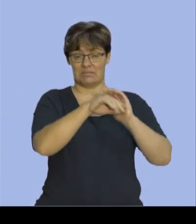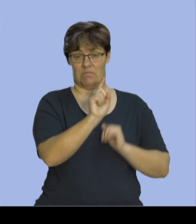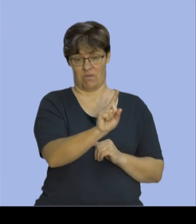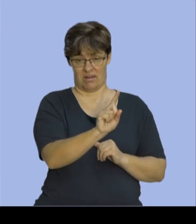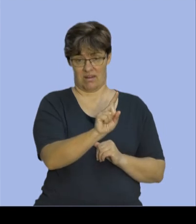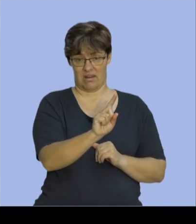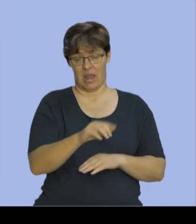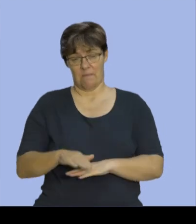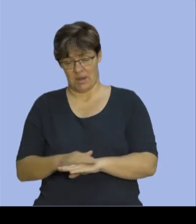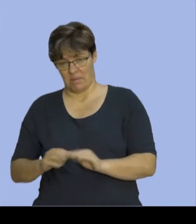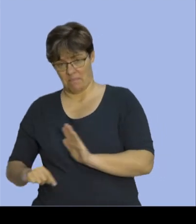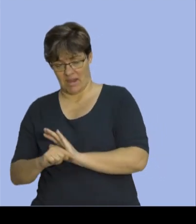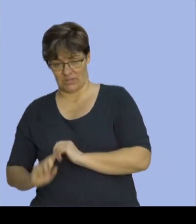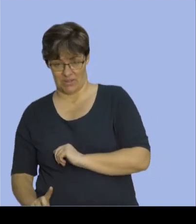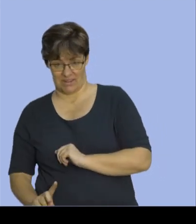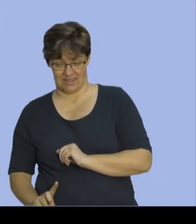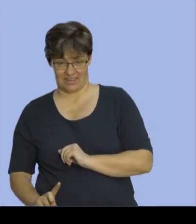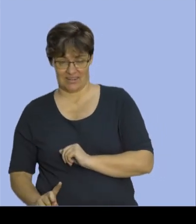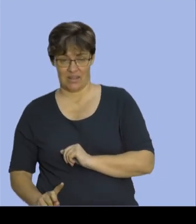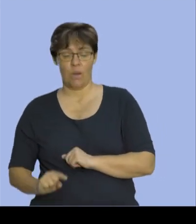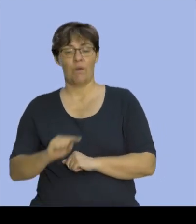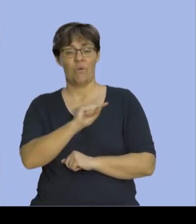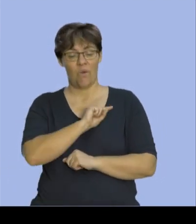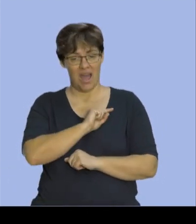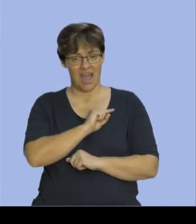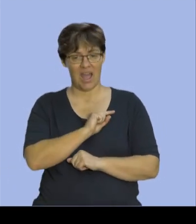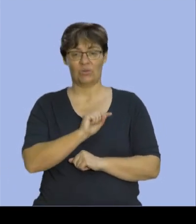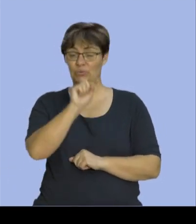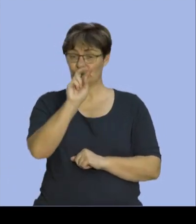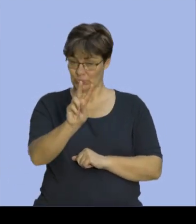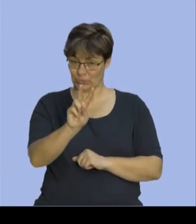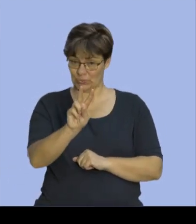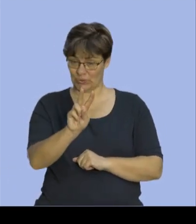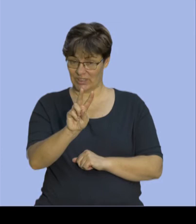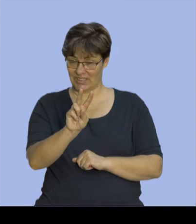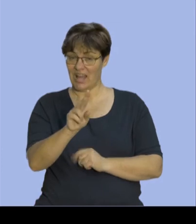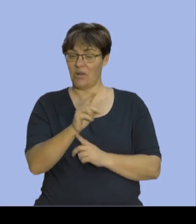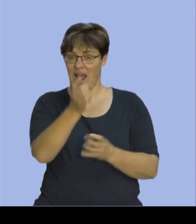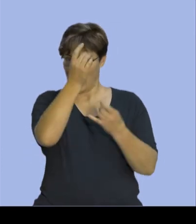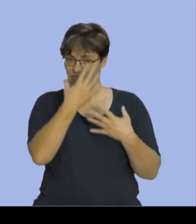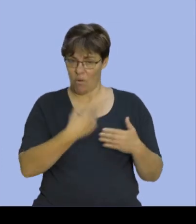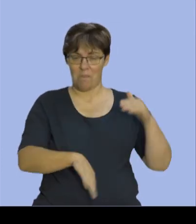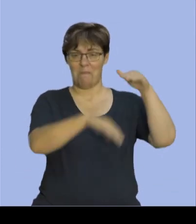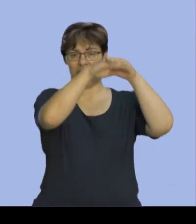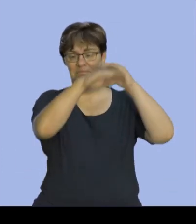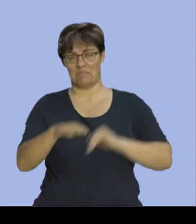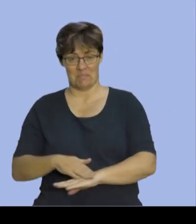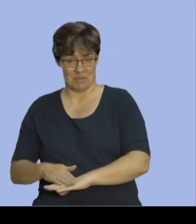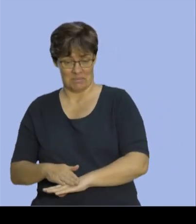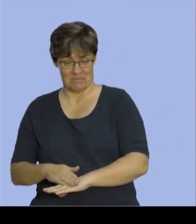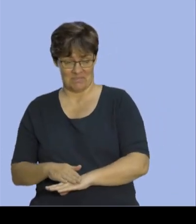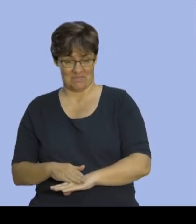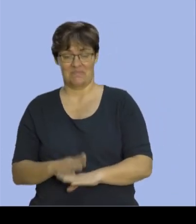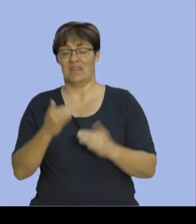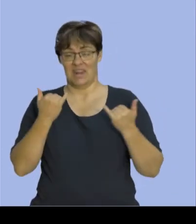1, and the minimum is at minus 1. But because of this 2, which I said informs the maximum and the